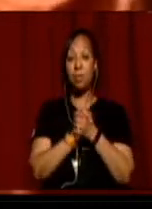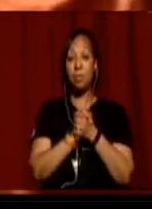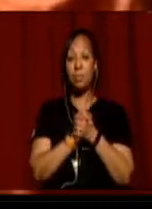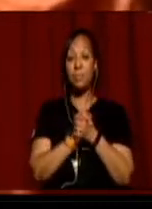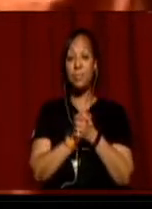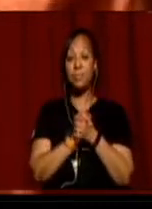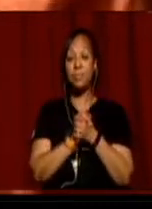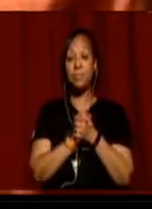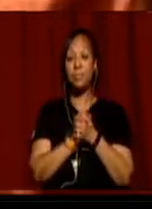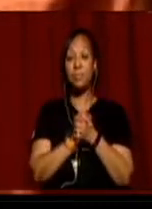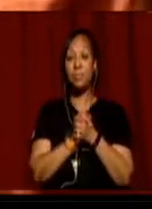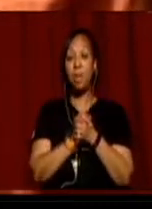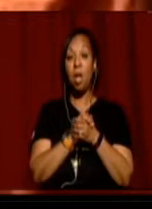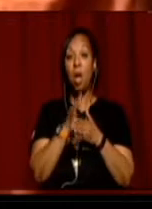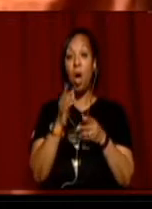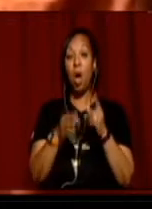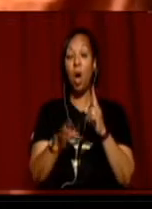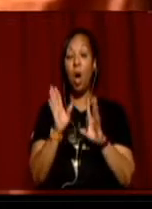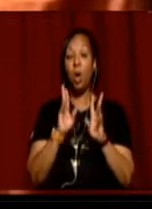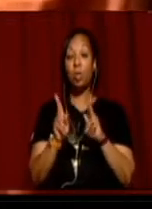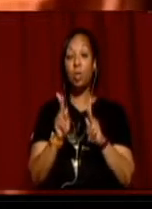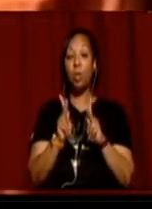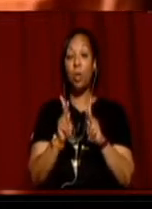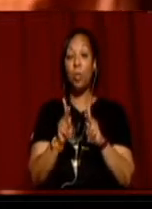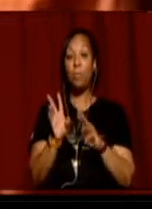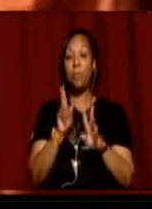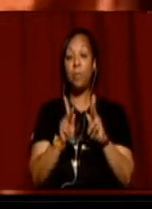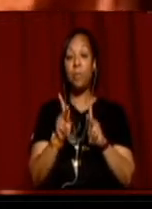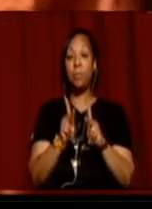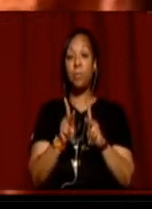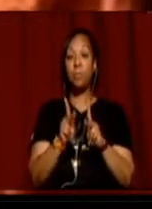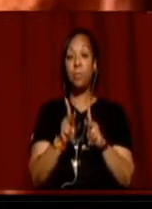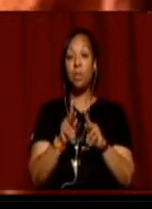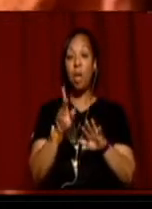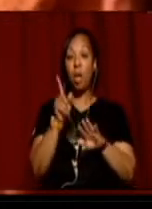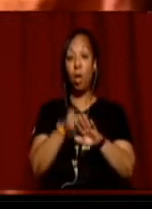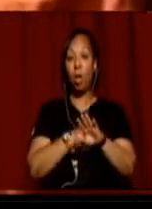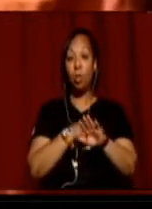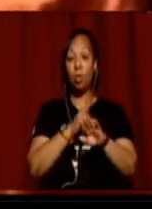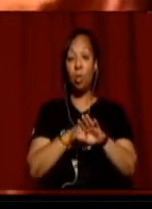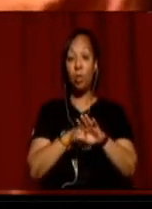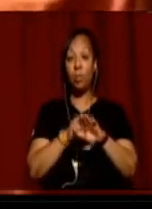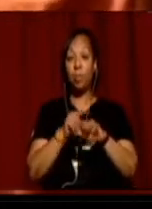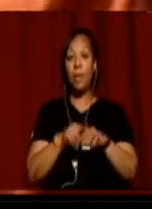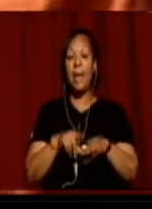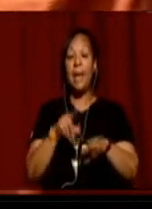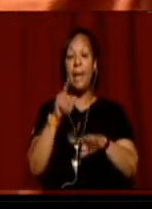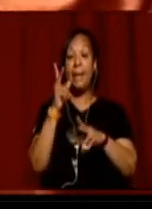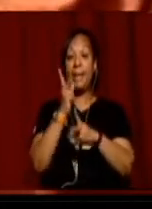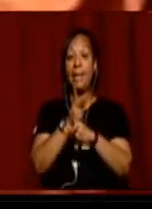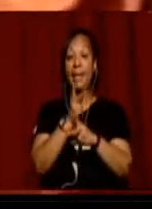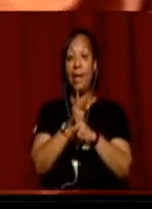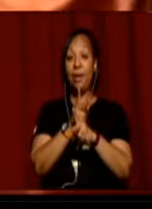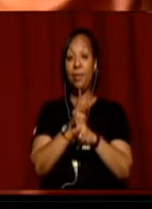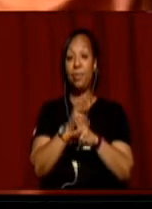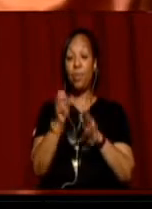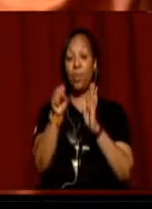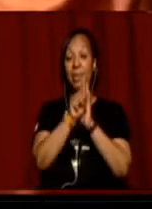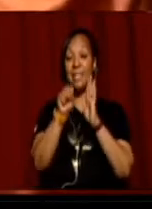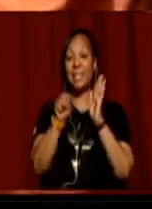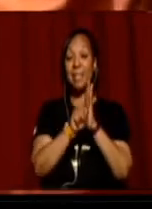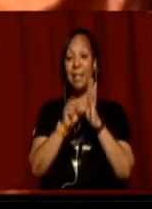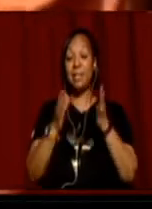healthcare workers. Also, anybody that works in a long-term care facility. And the state is